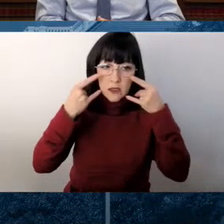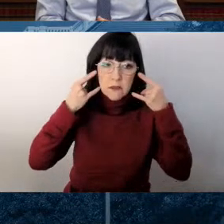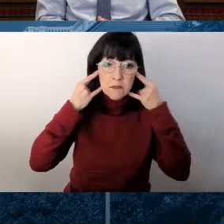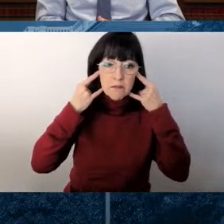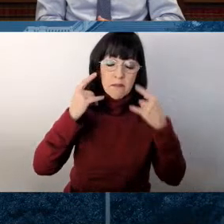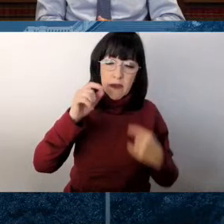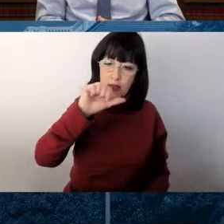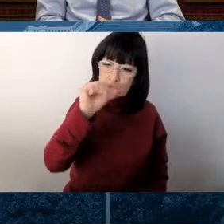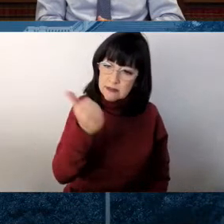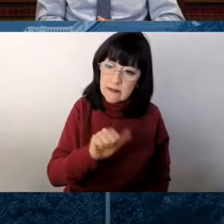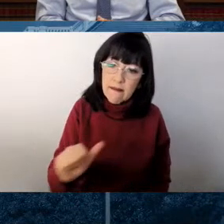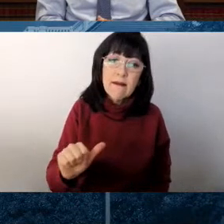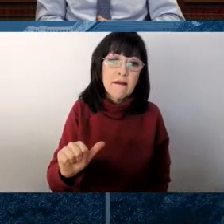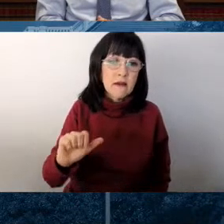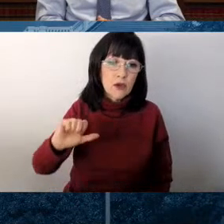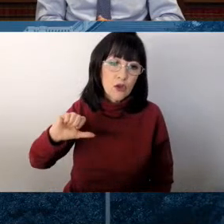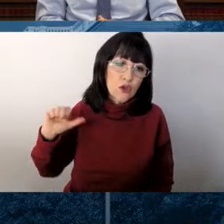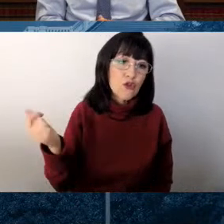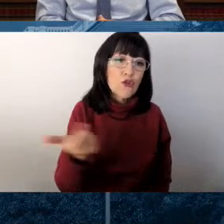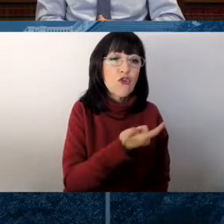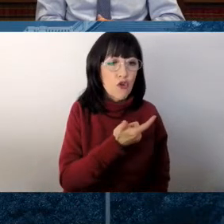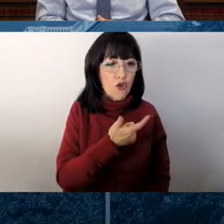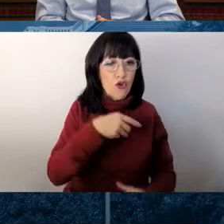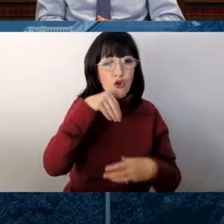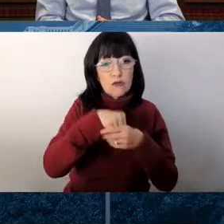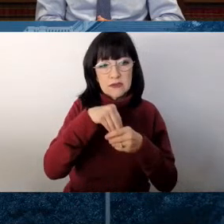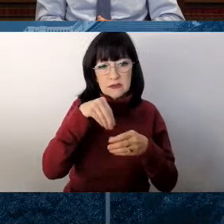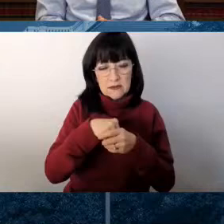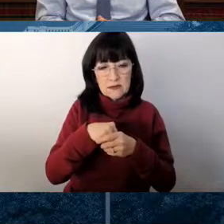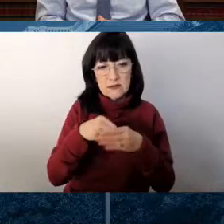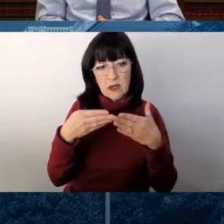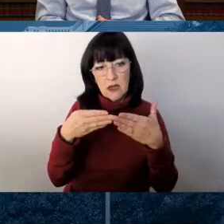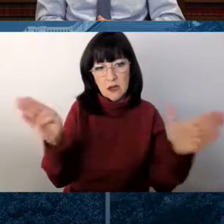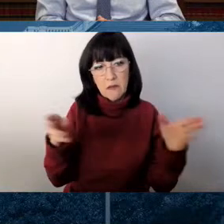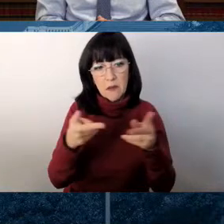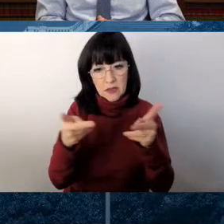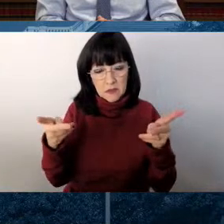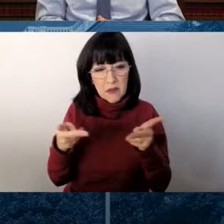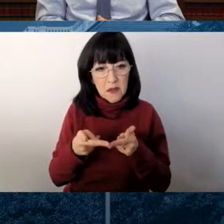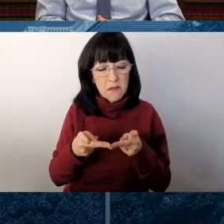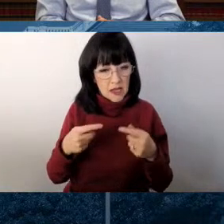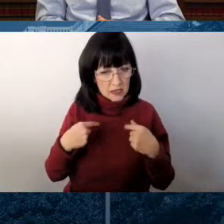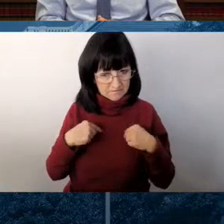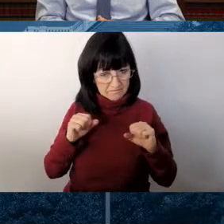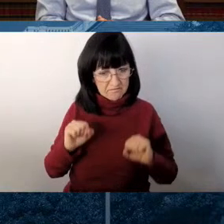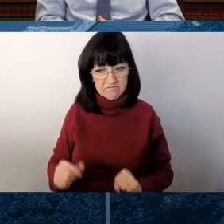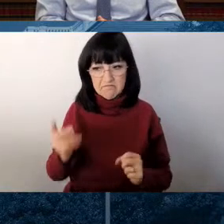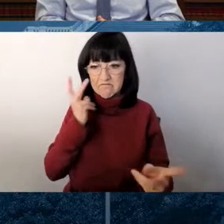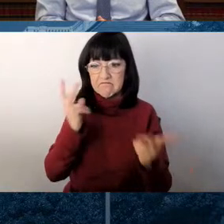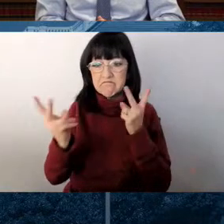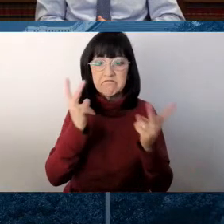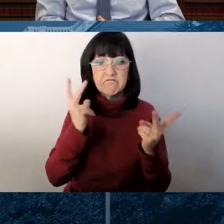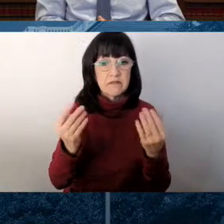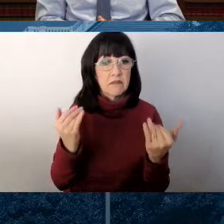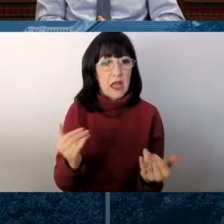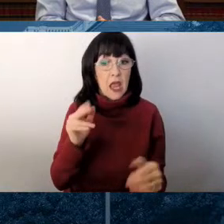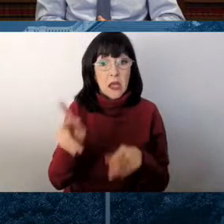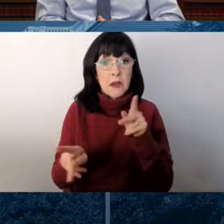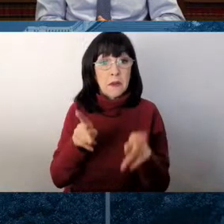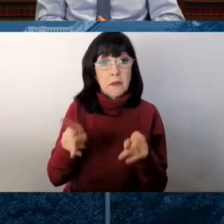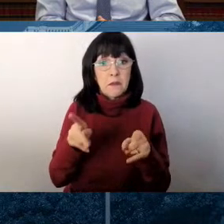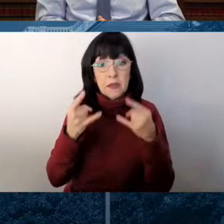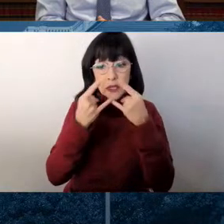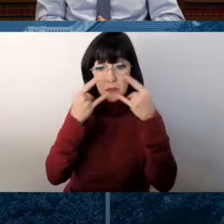I can tell that it's making a difference already with folks putting their mask back on. We really appreciate that. We know that it'll